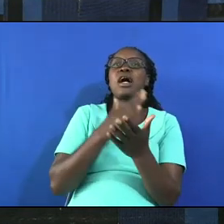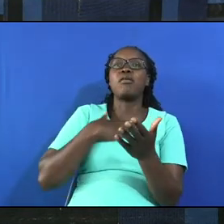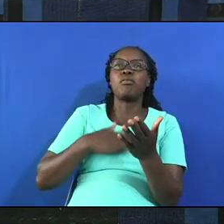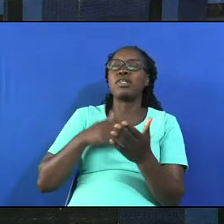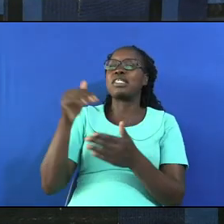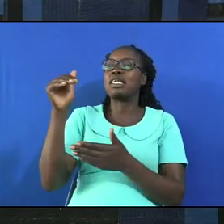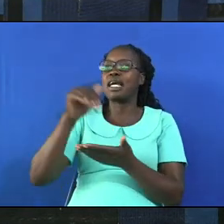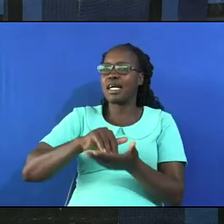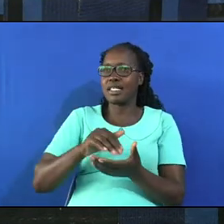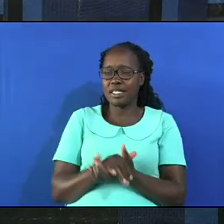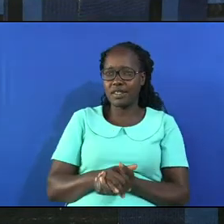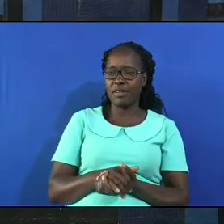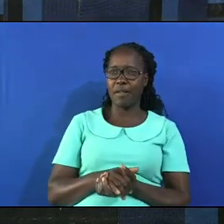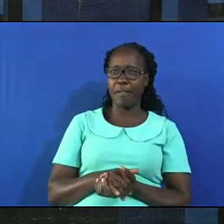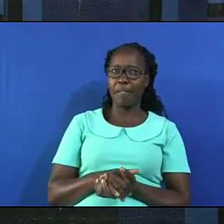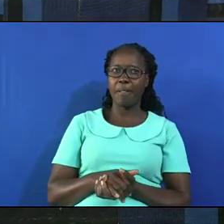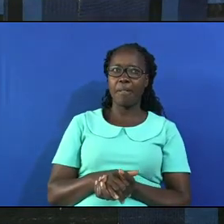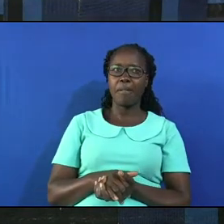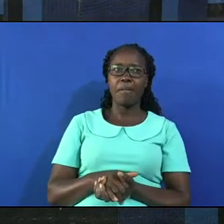else.